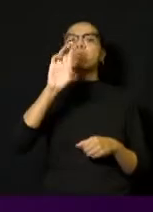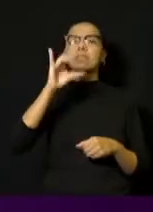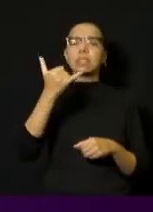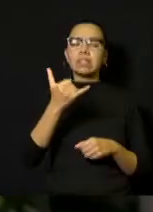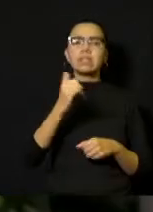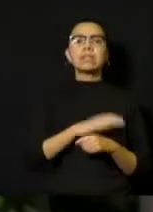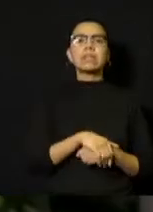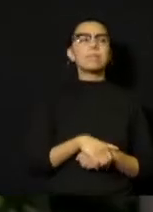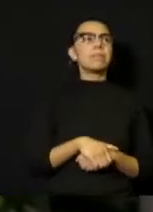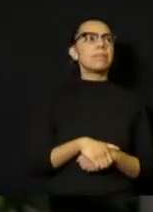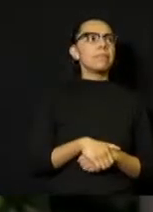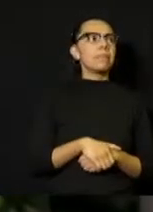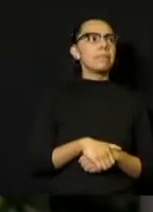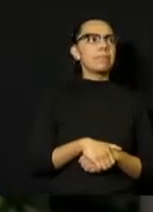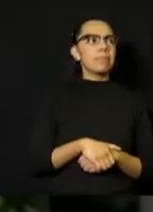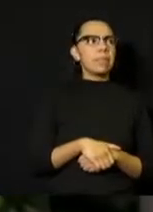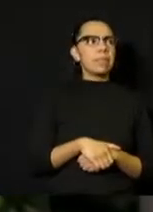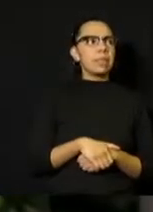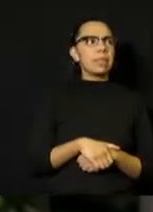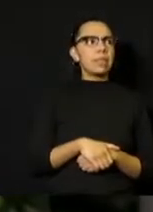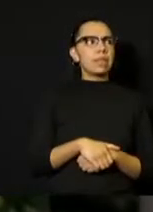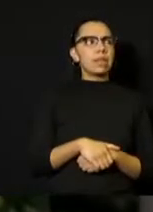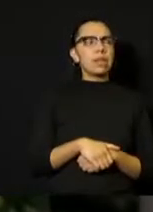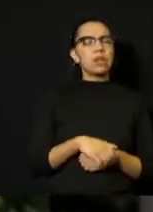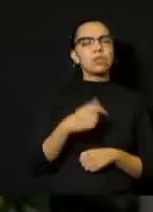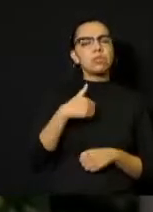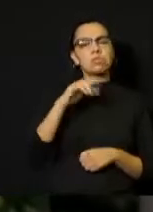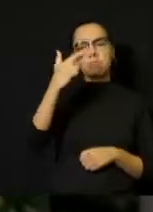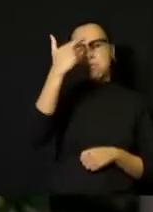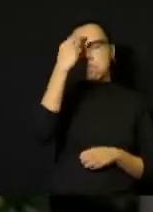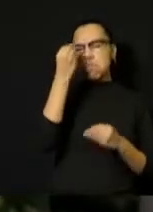from the very beginning in this company.